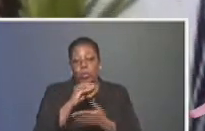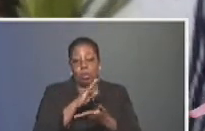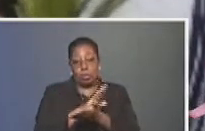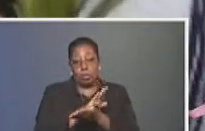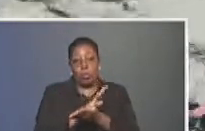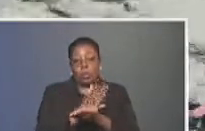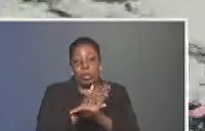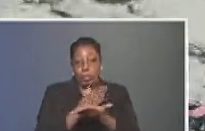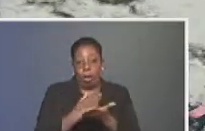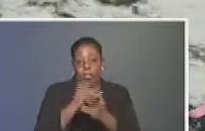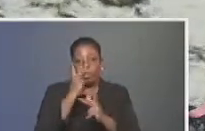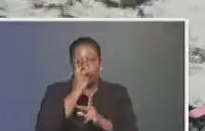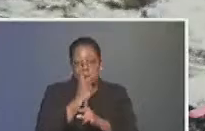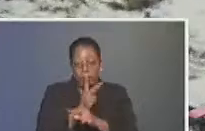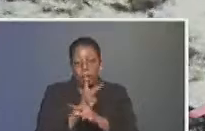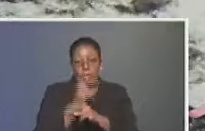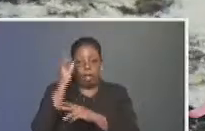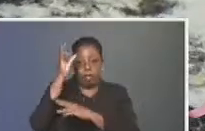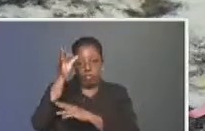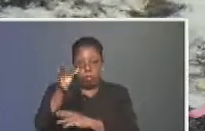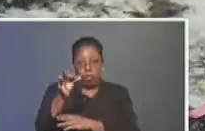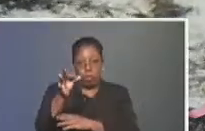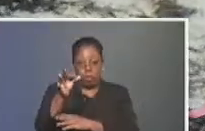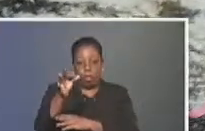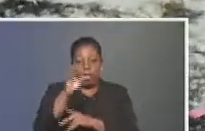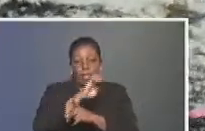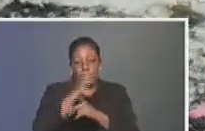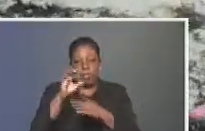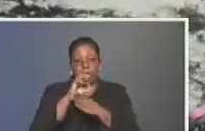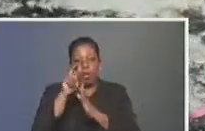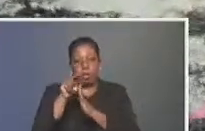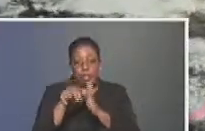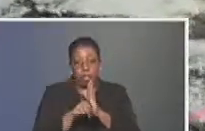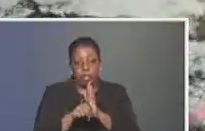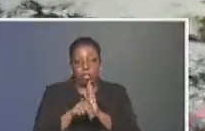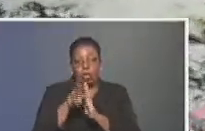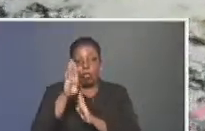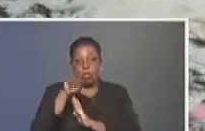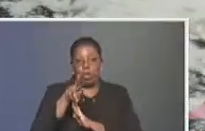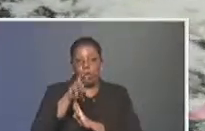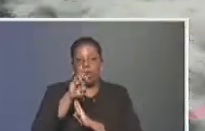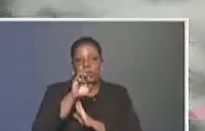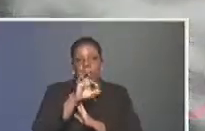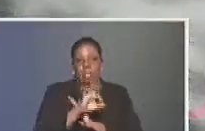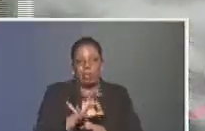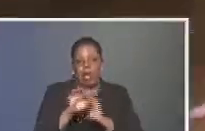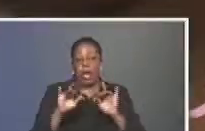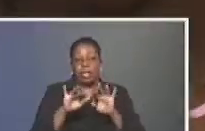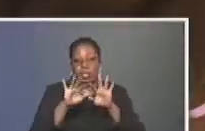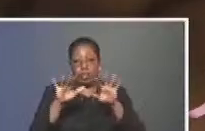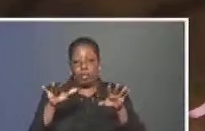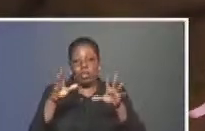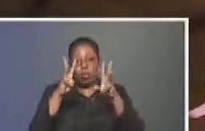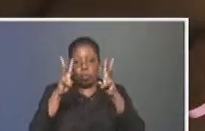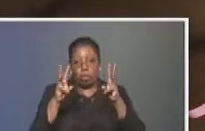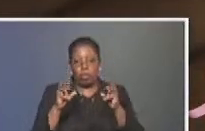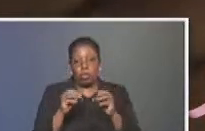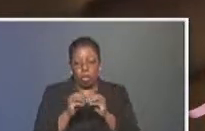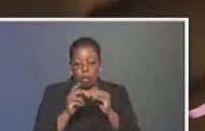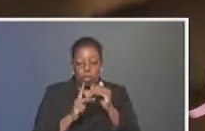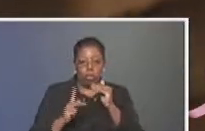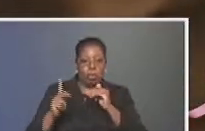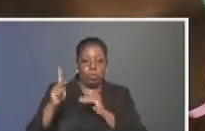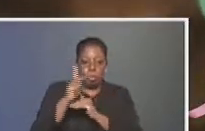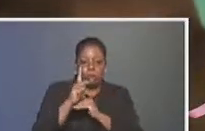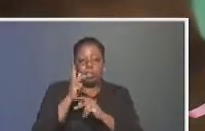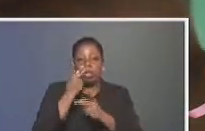our future. The Bahamas Reef Environment Educational Foundation, or BREEF, recently held a virtual coordinators workshop to promote the